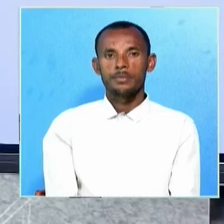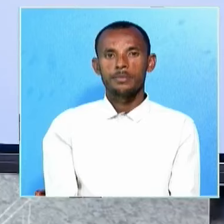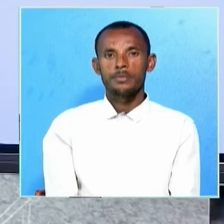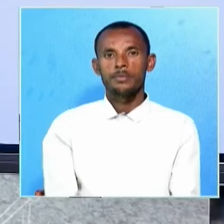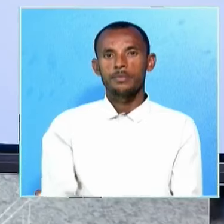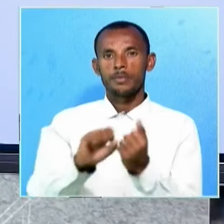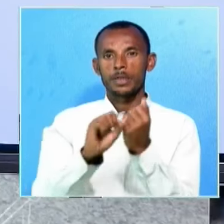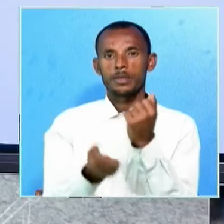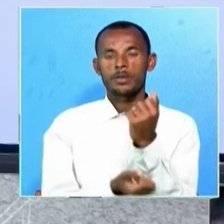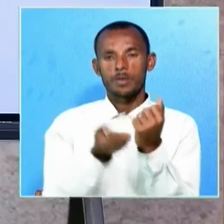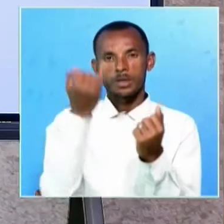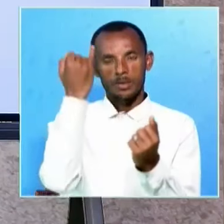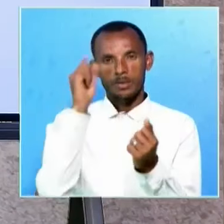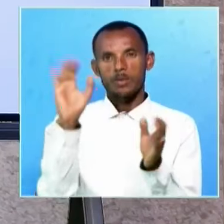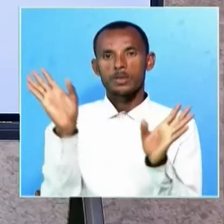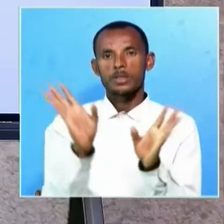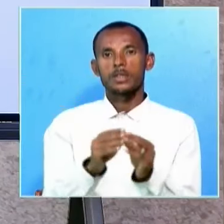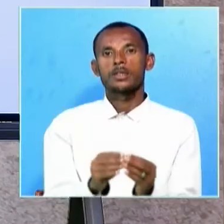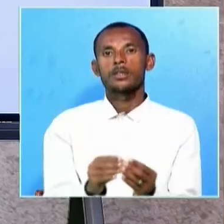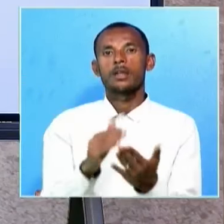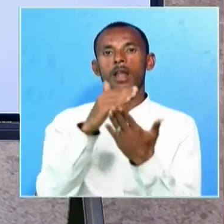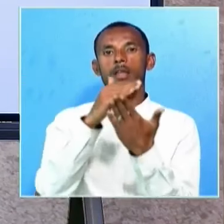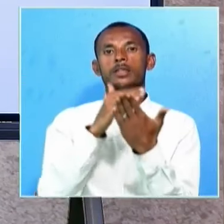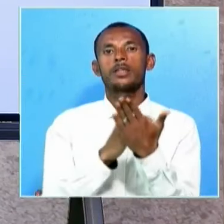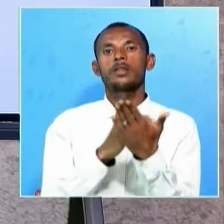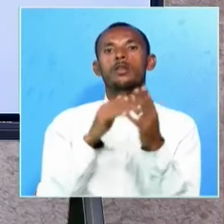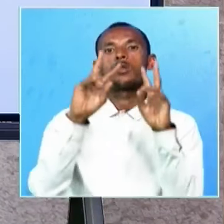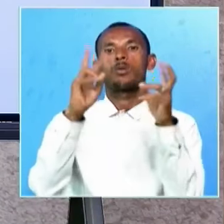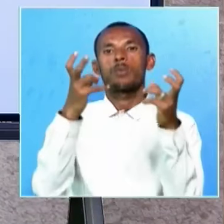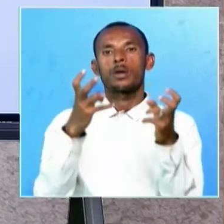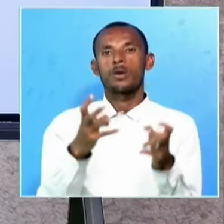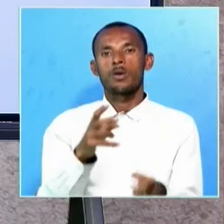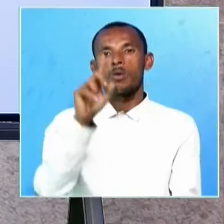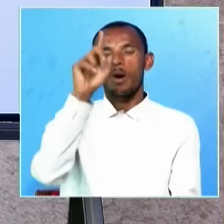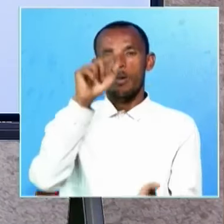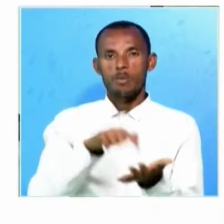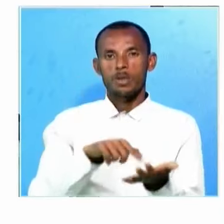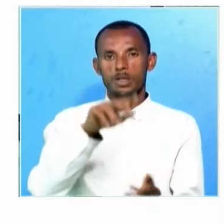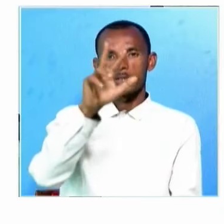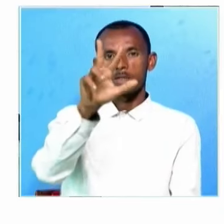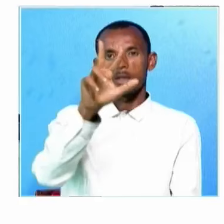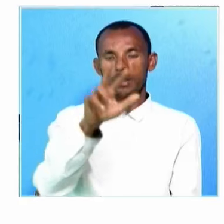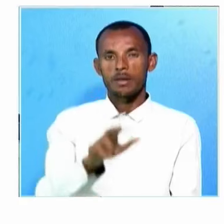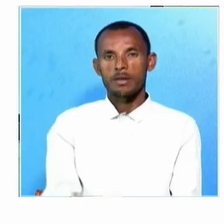of set. Lesson topic 1.3.